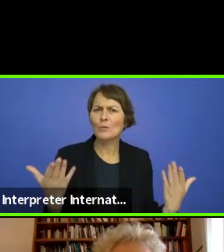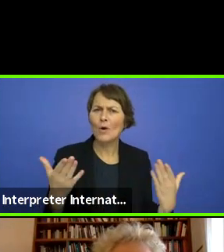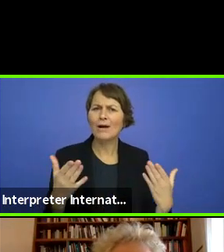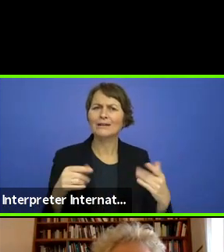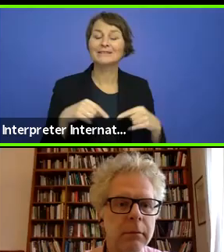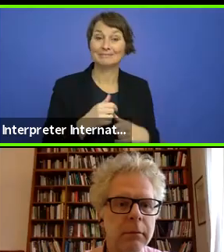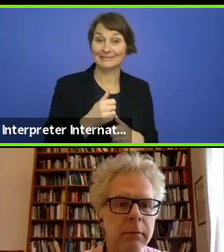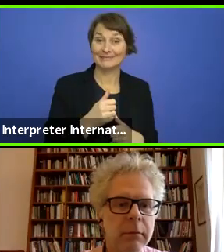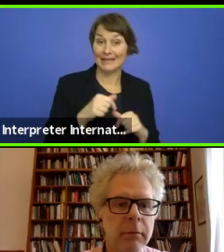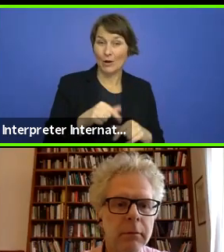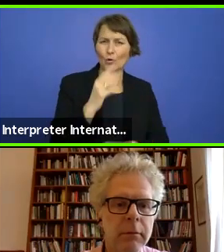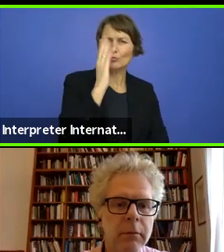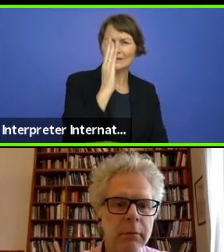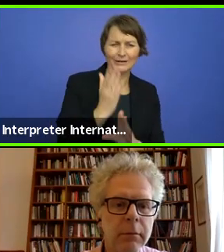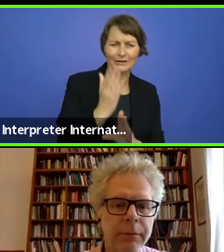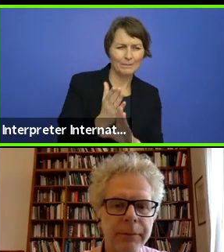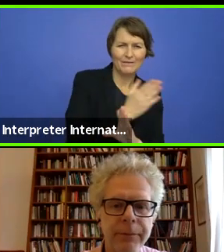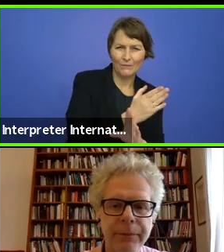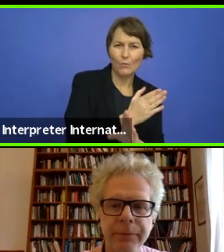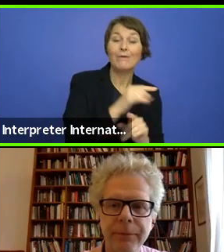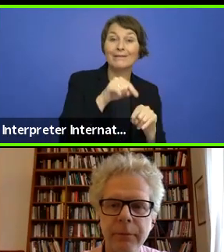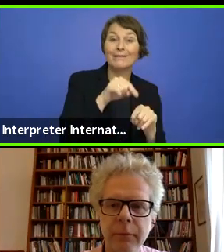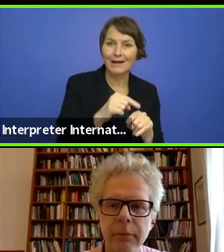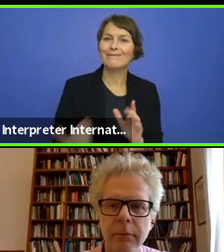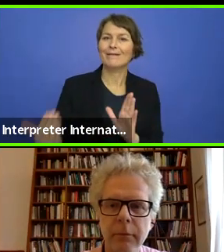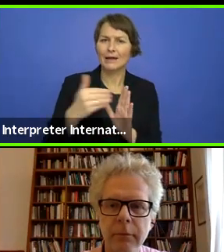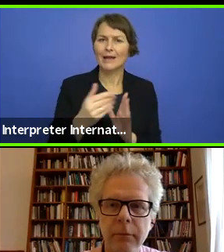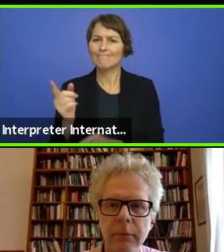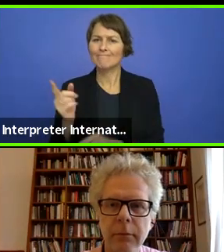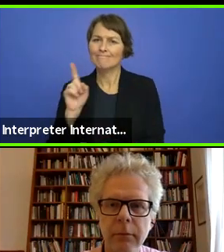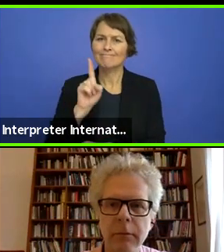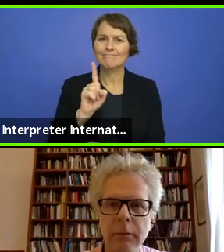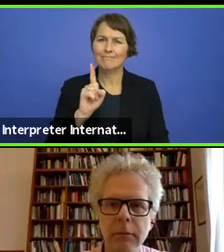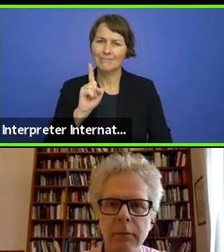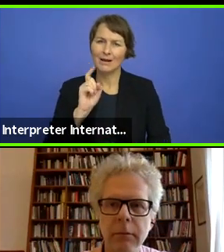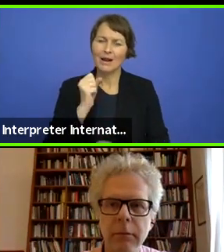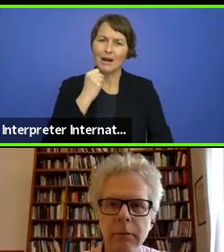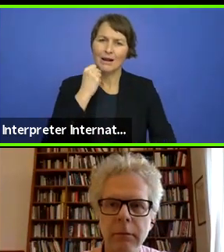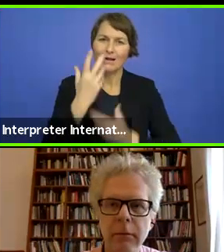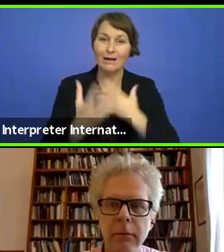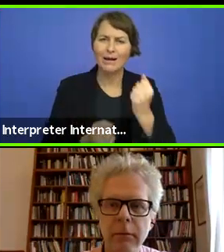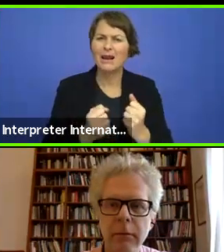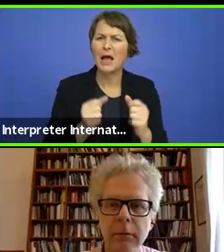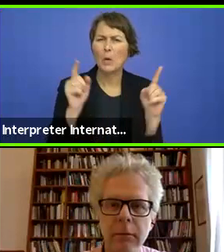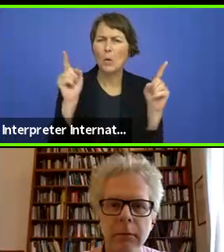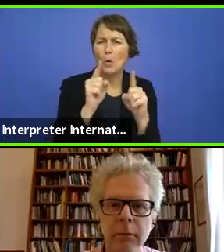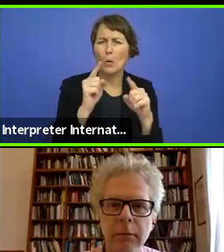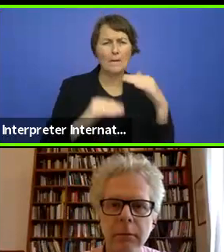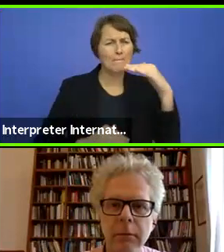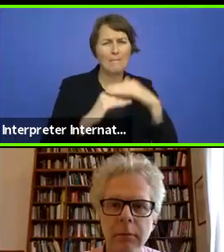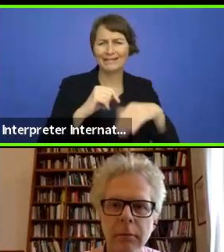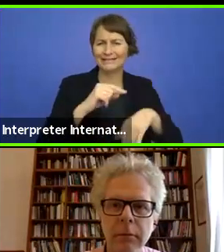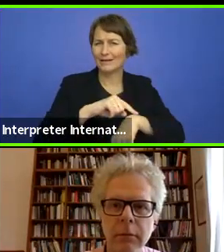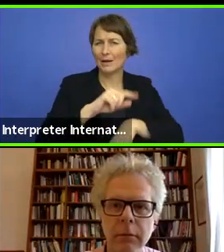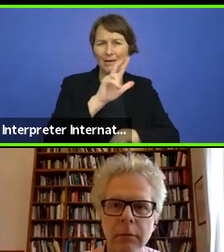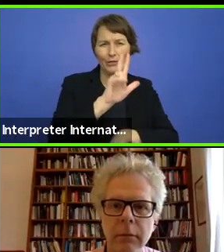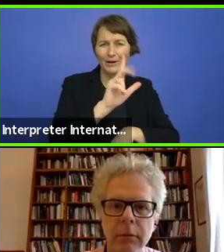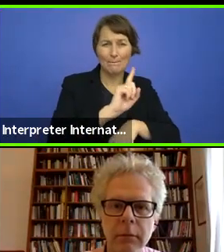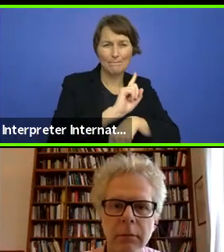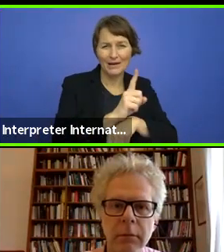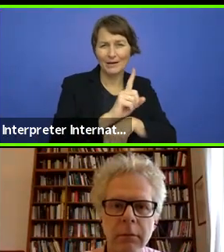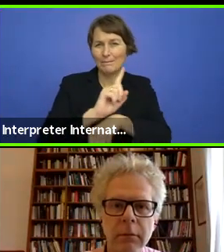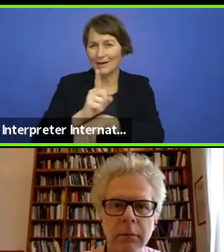now give us a very short report, just the essence of the dialogue, maximum 3 minutes from all the workshop. And then